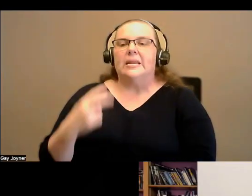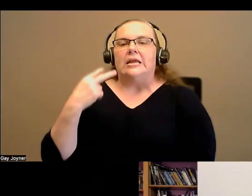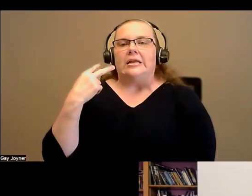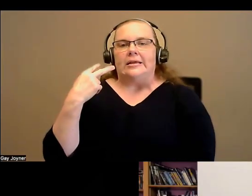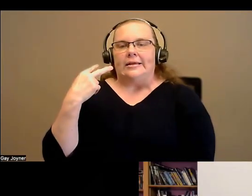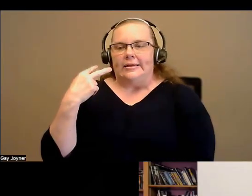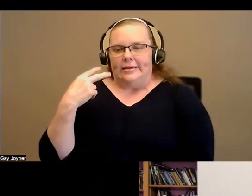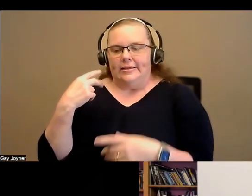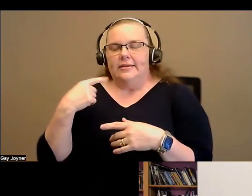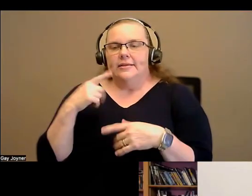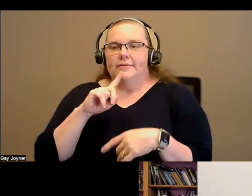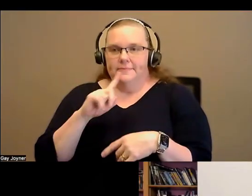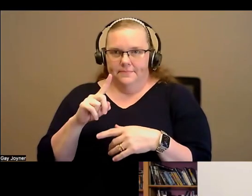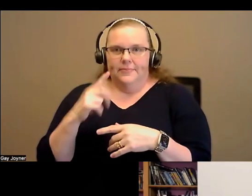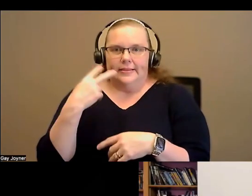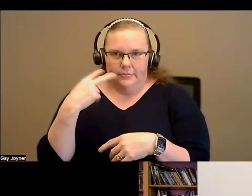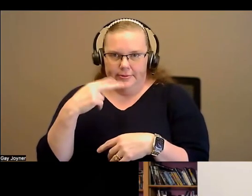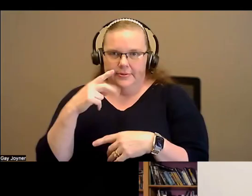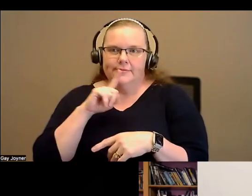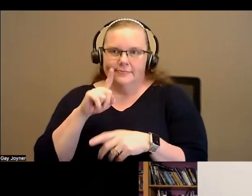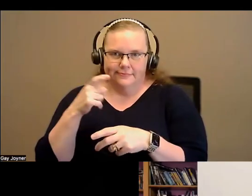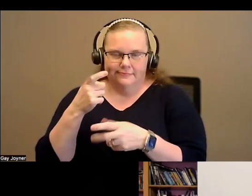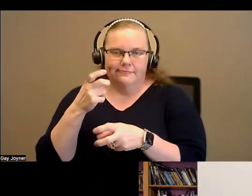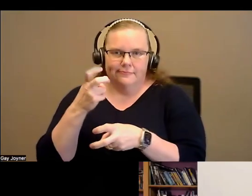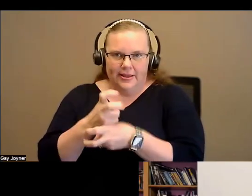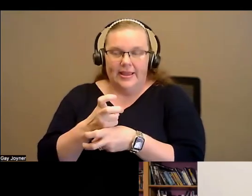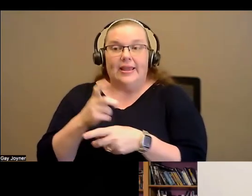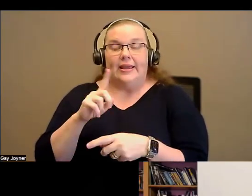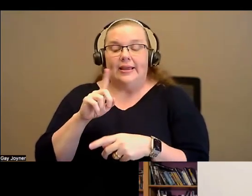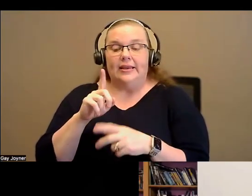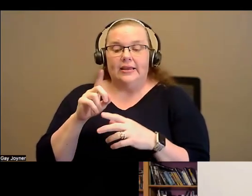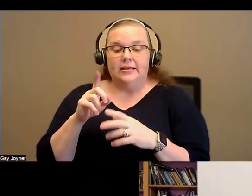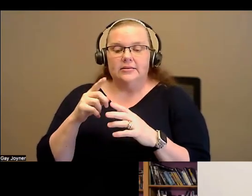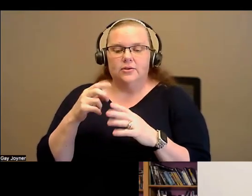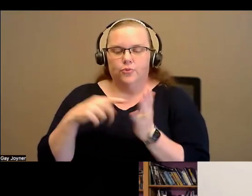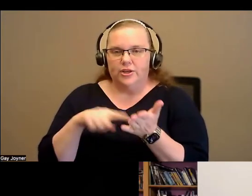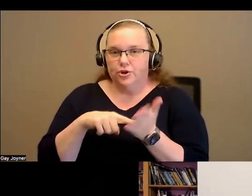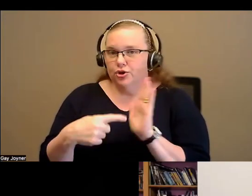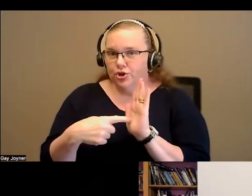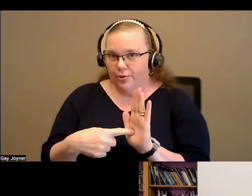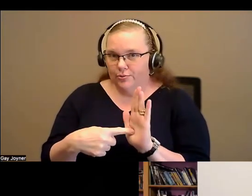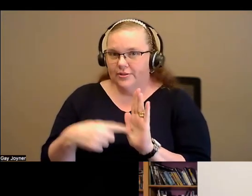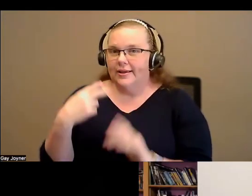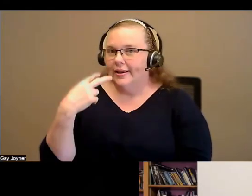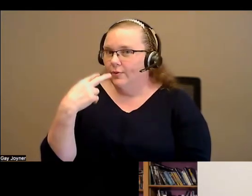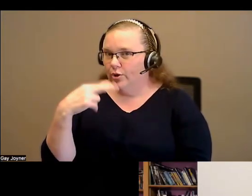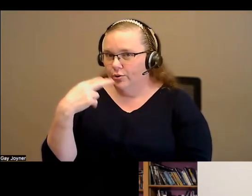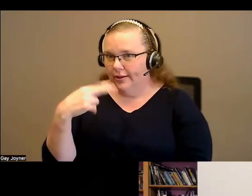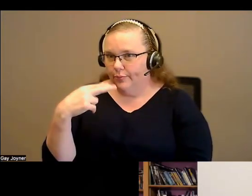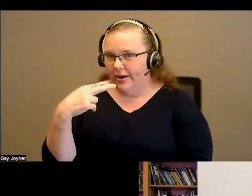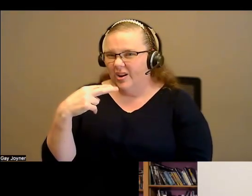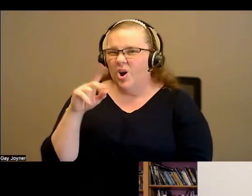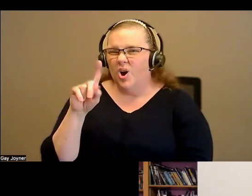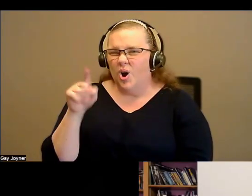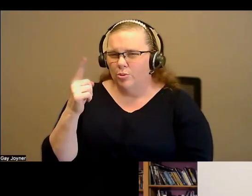incredibly difficult because we have so many accents also. it is, research shows that even when you